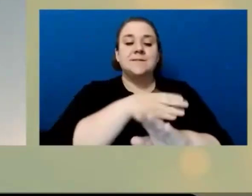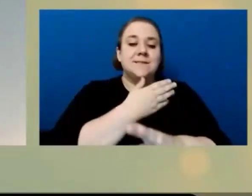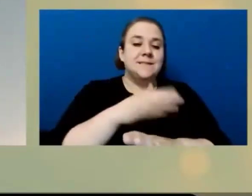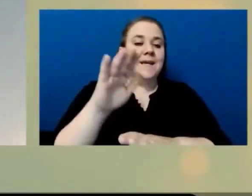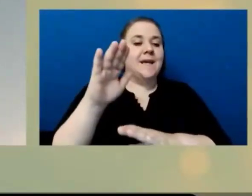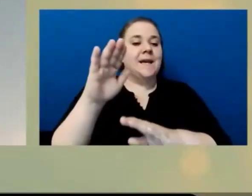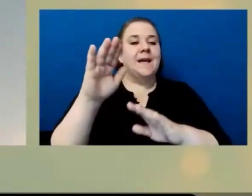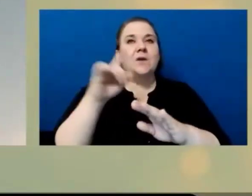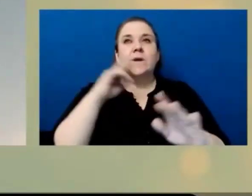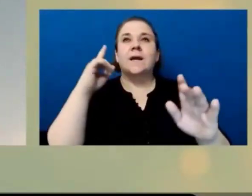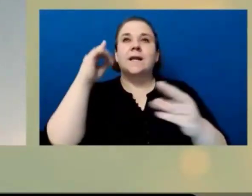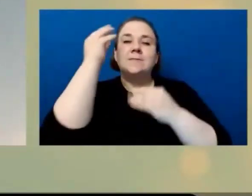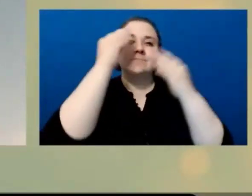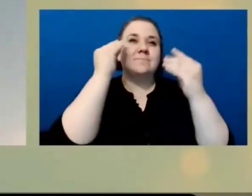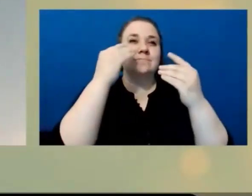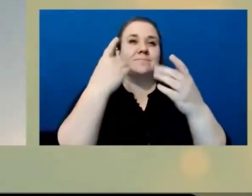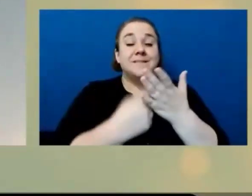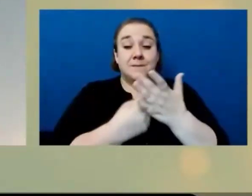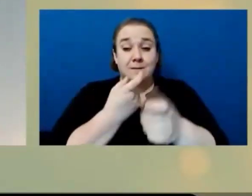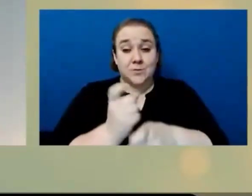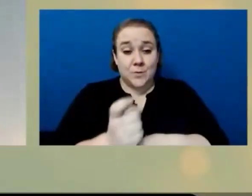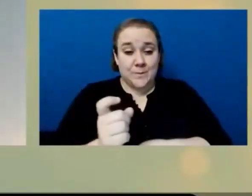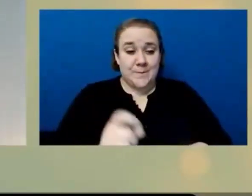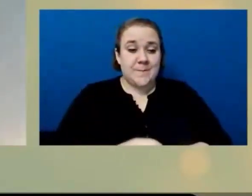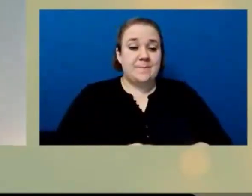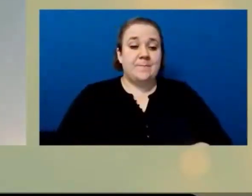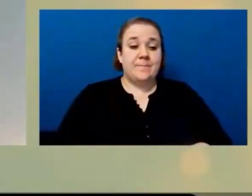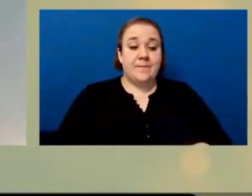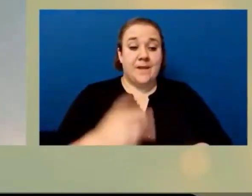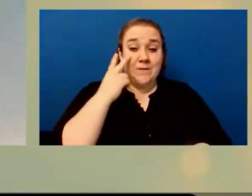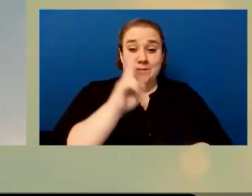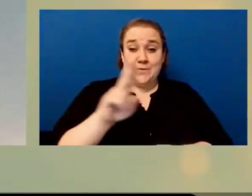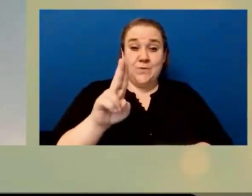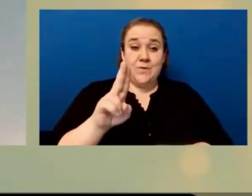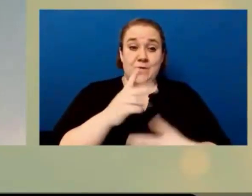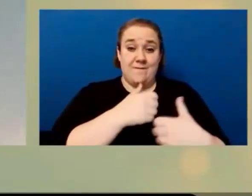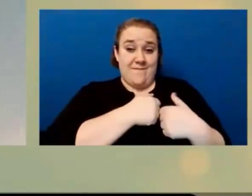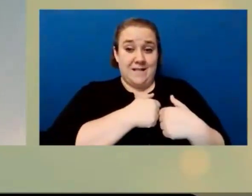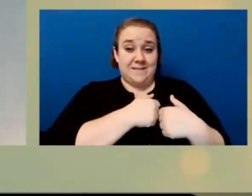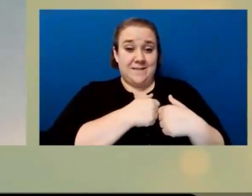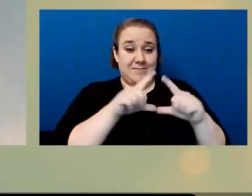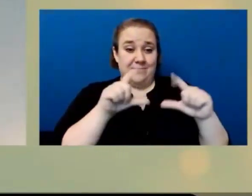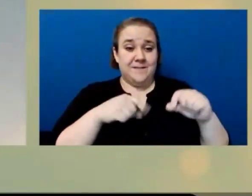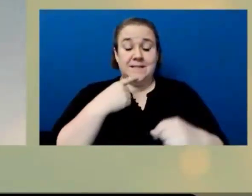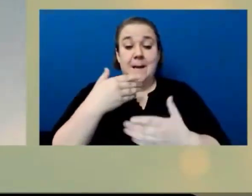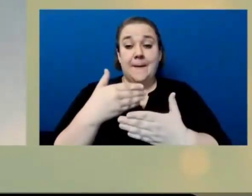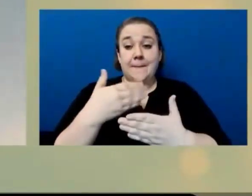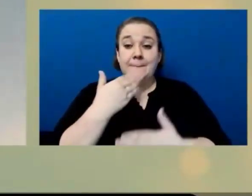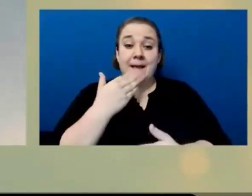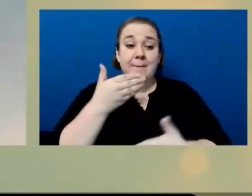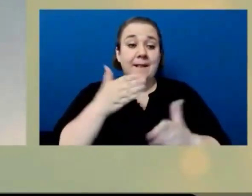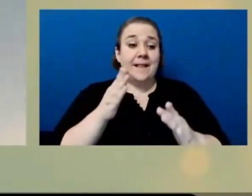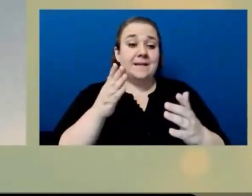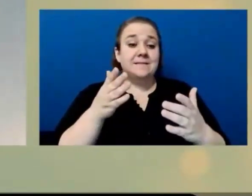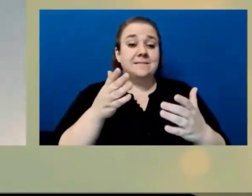It's beautiful, isn't it? The web of life, sparkling with dew like jewels at every join, all the